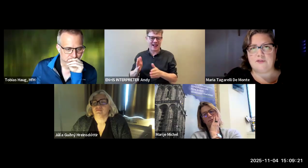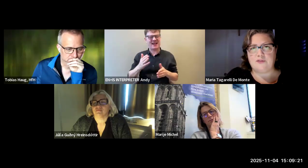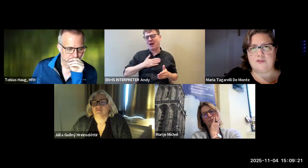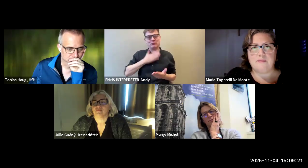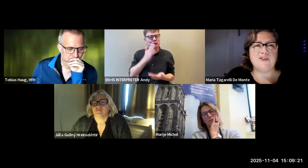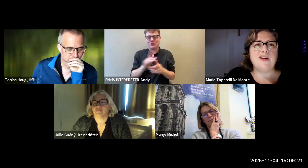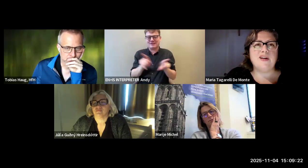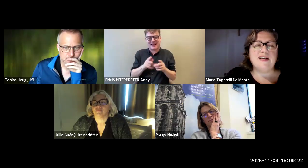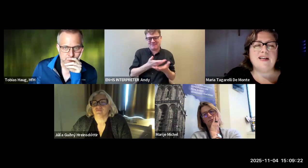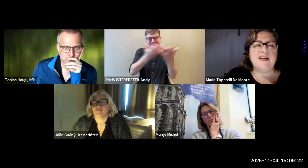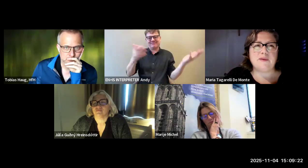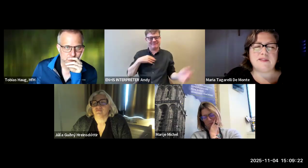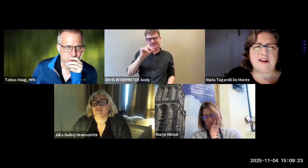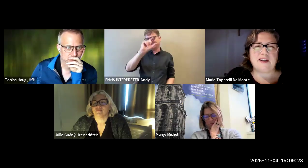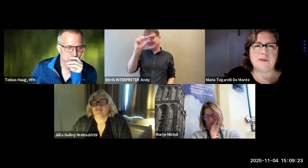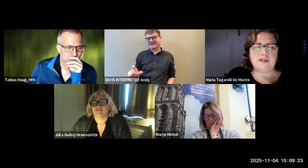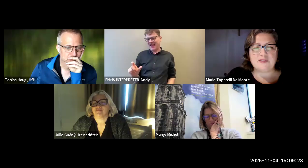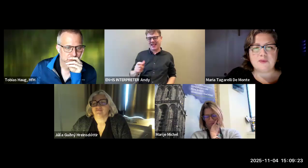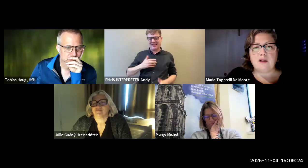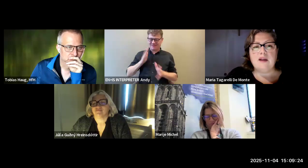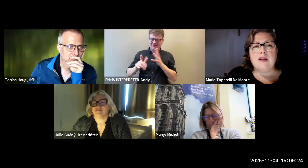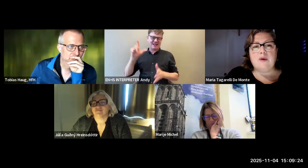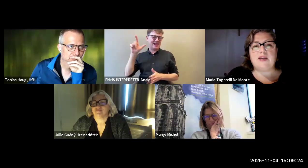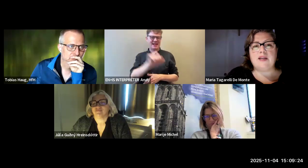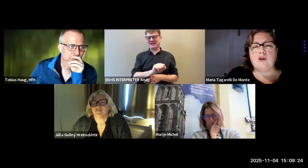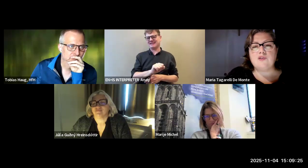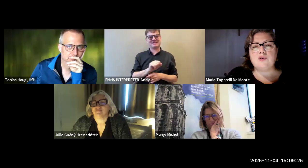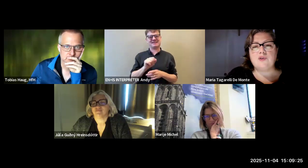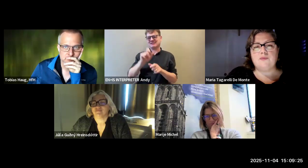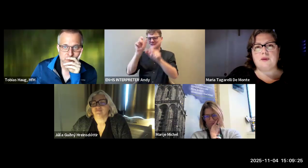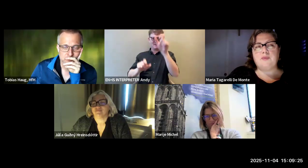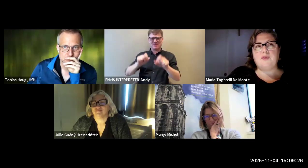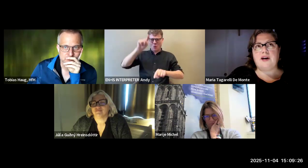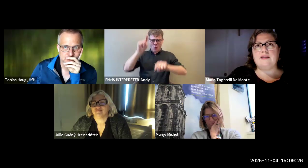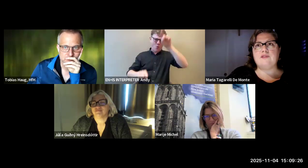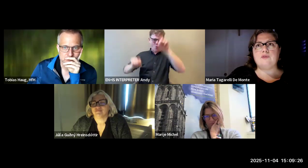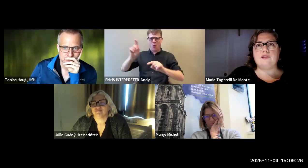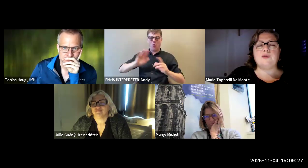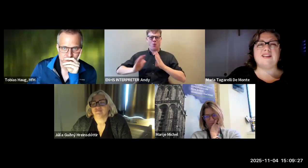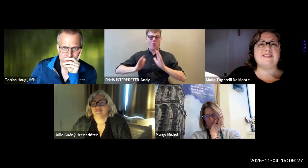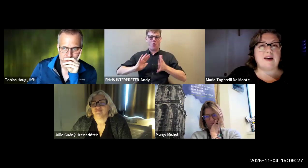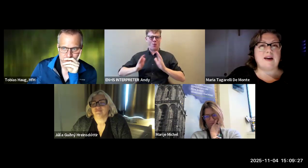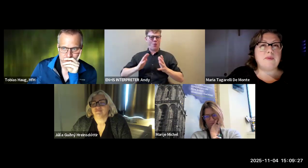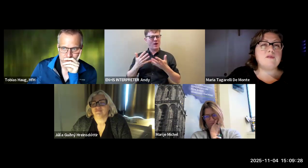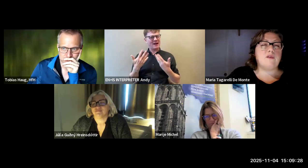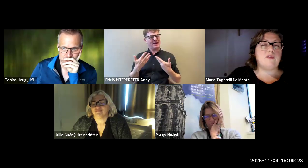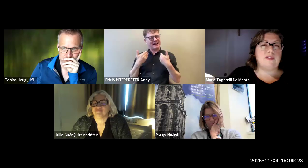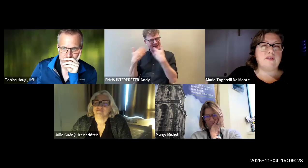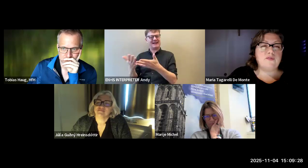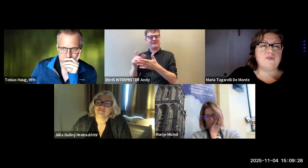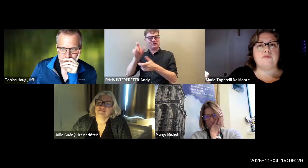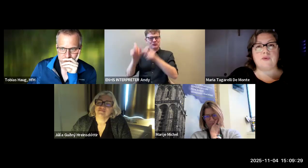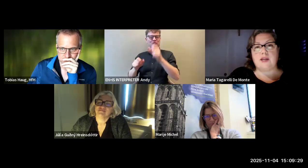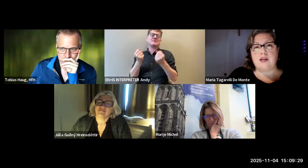the case for many other signing community as well, we can also provide the students with examples